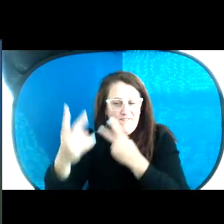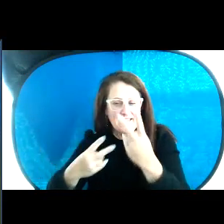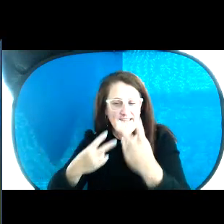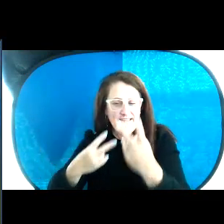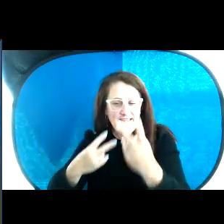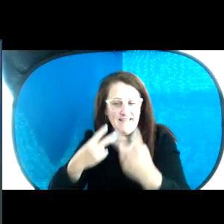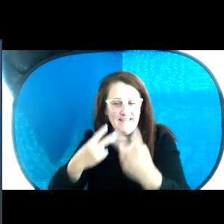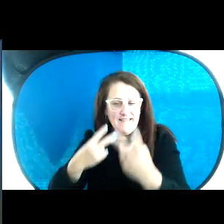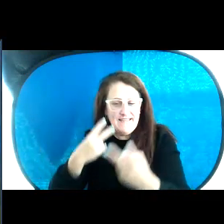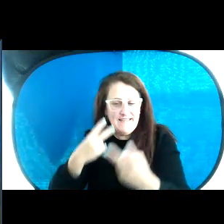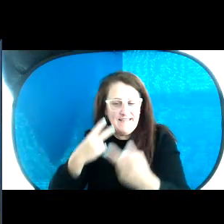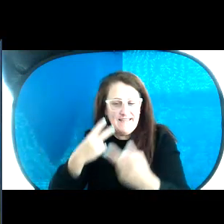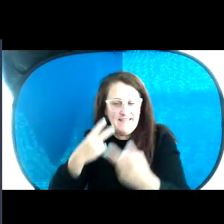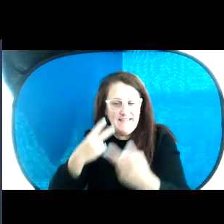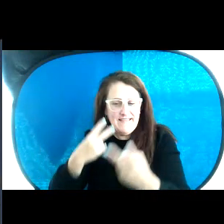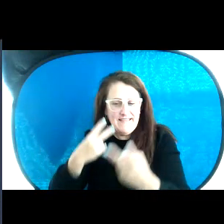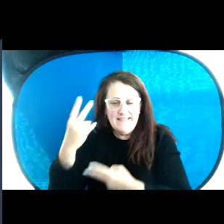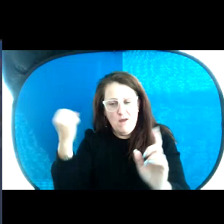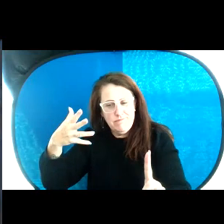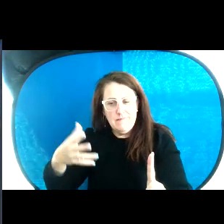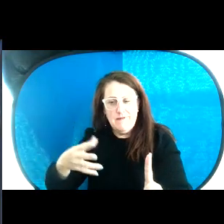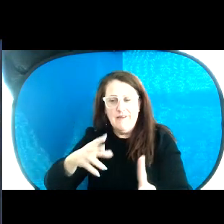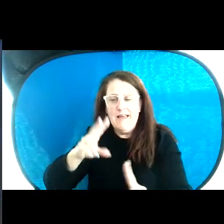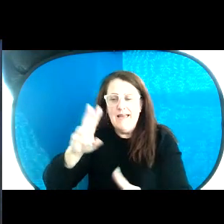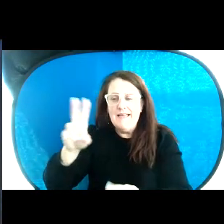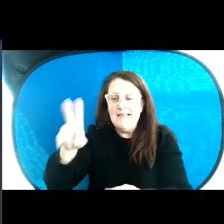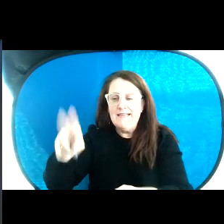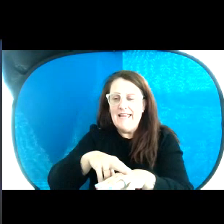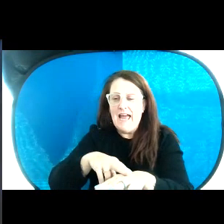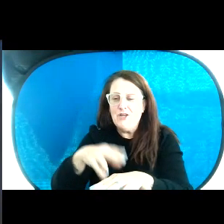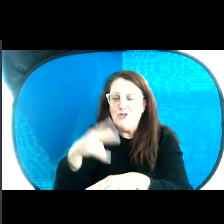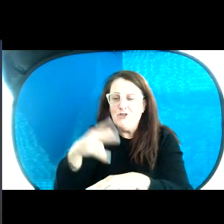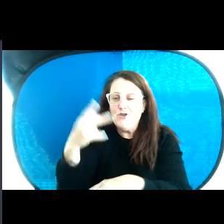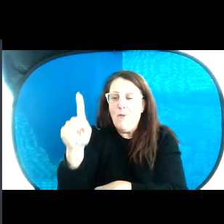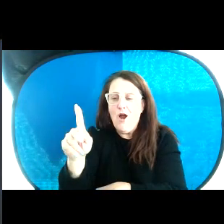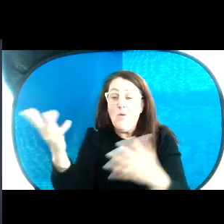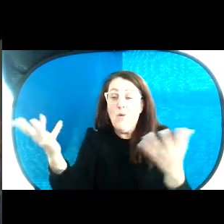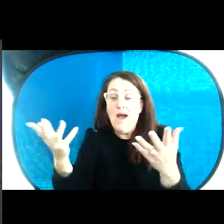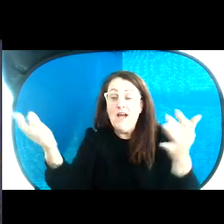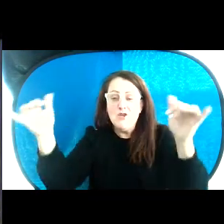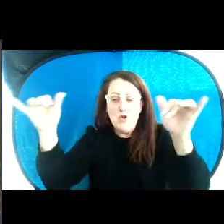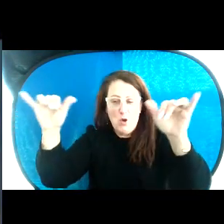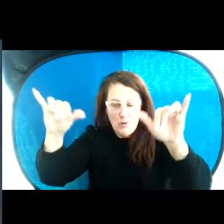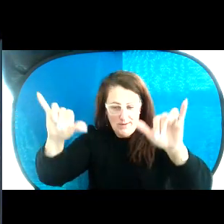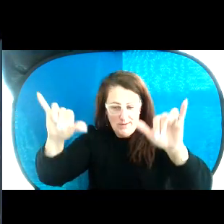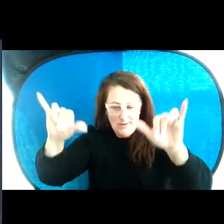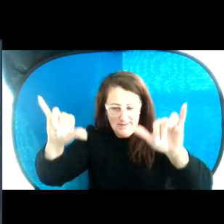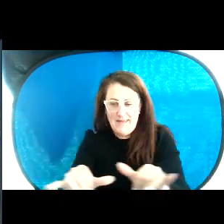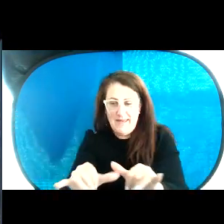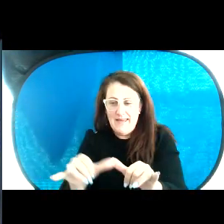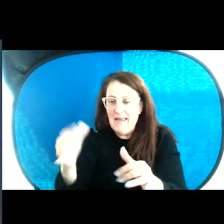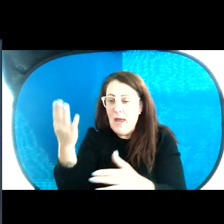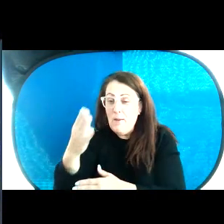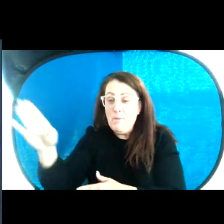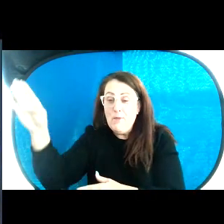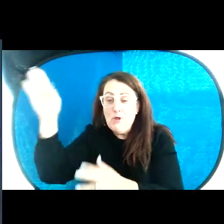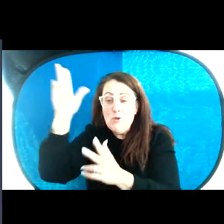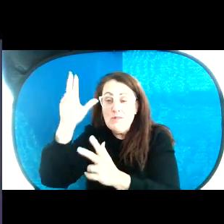iconic gems in the national park system, Yosemite National Park, and a place where blue devils and bobcats roam